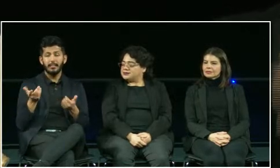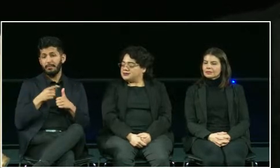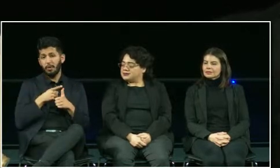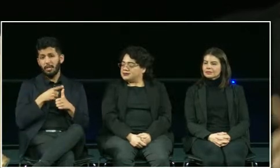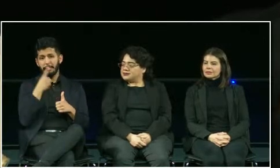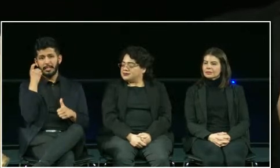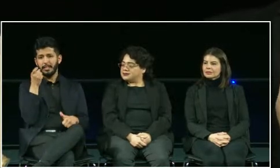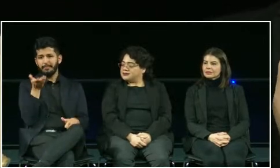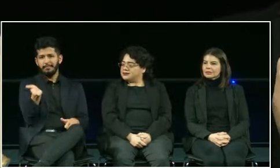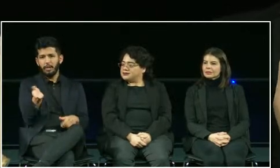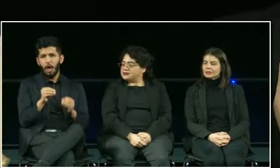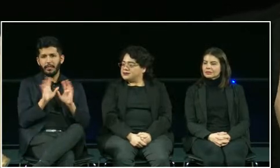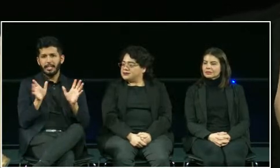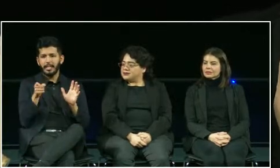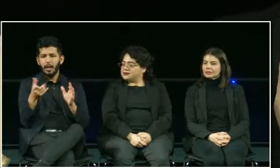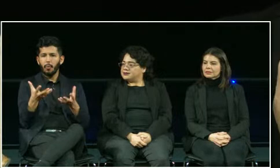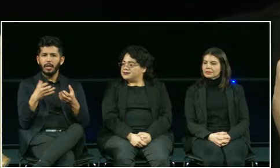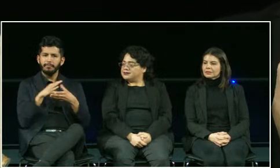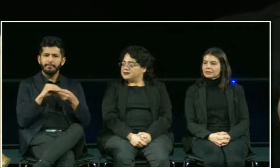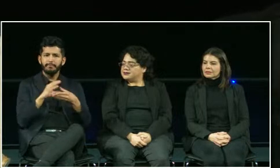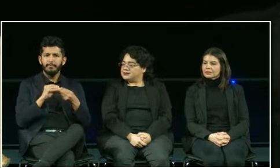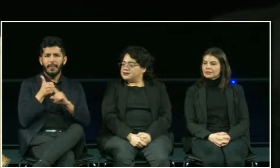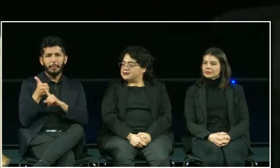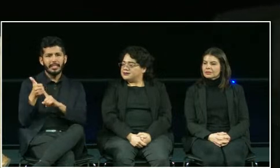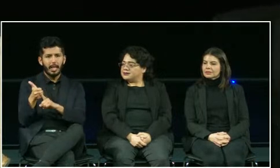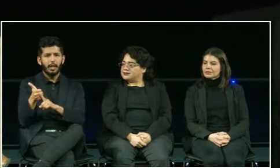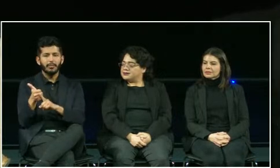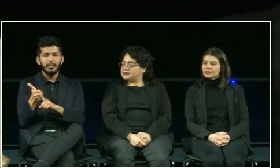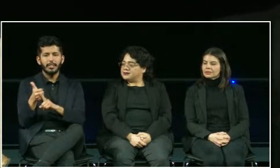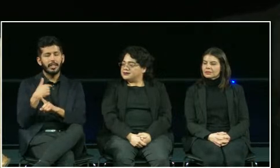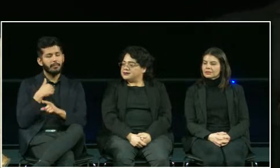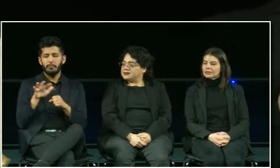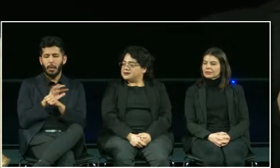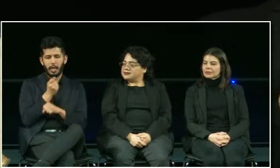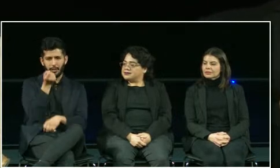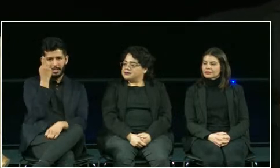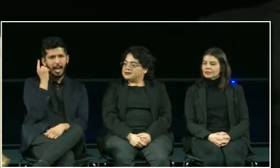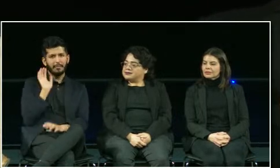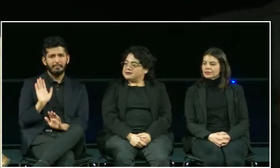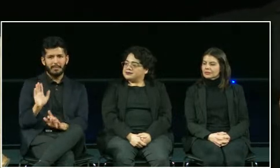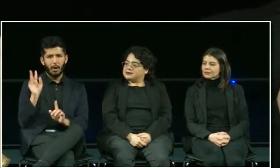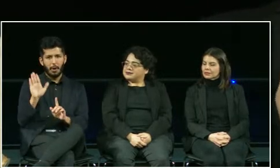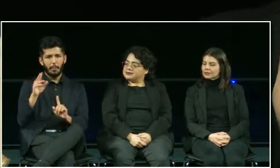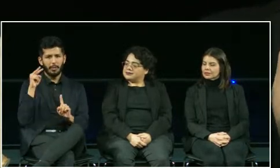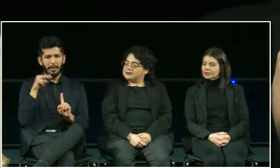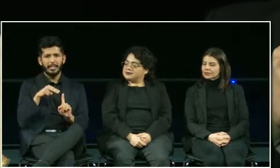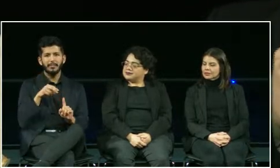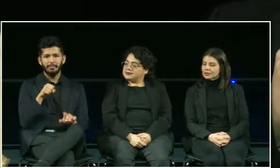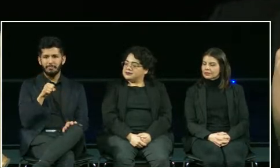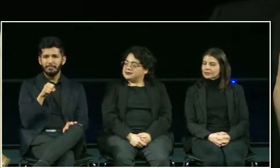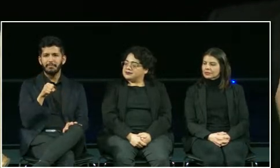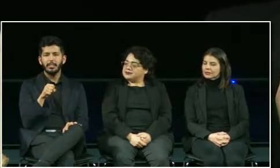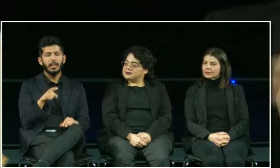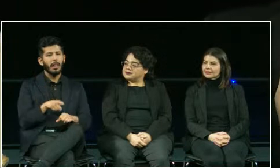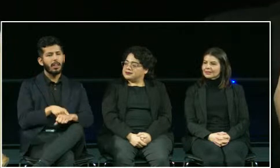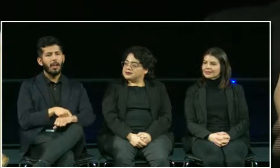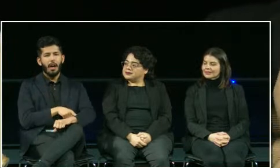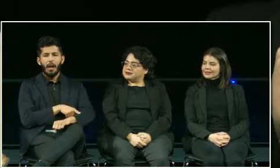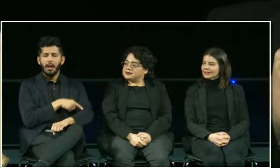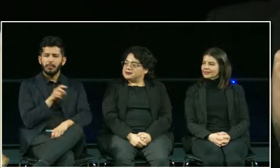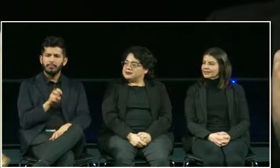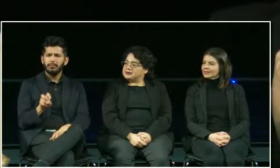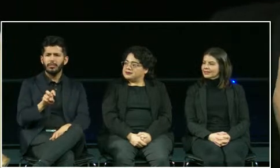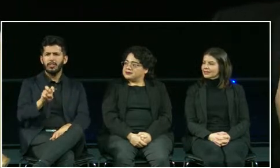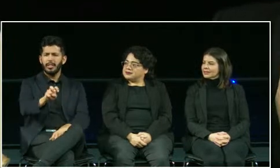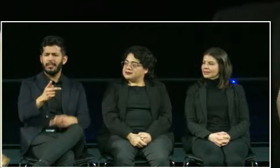foremost, because obviously they want to tell this story themselves, and I totally understand that. So it was a long, long journey to figure